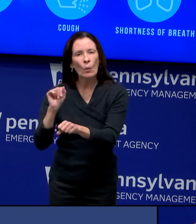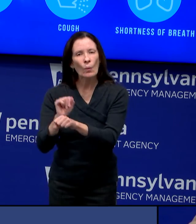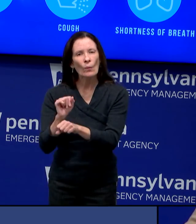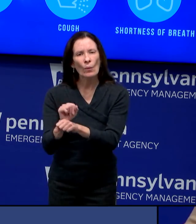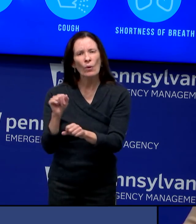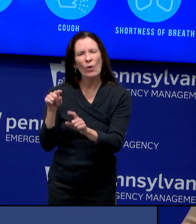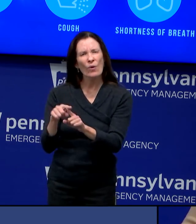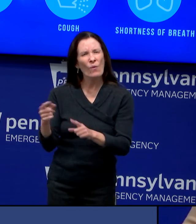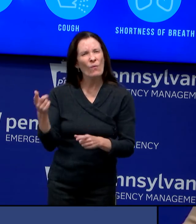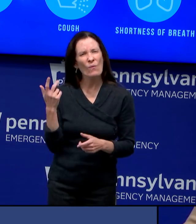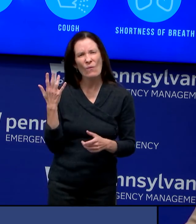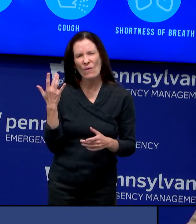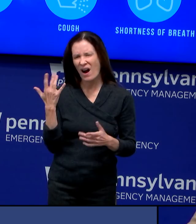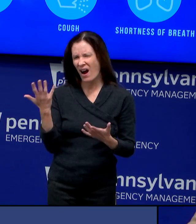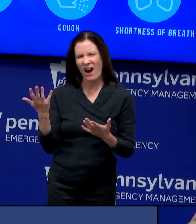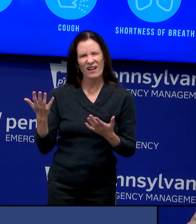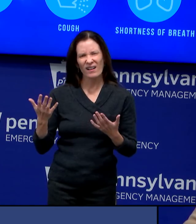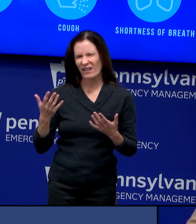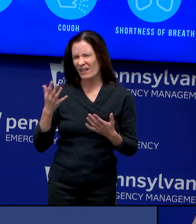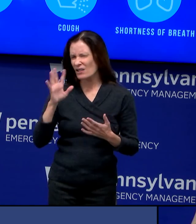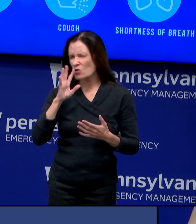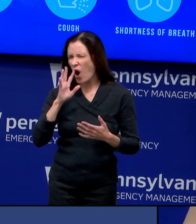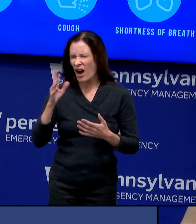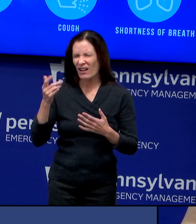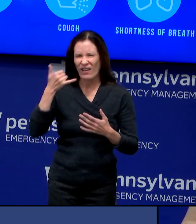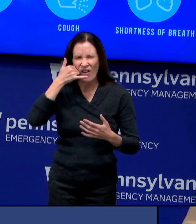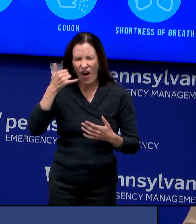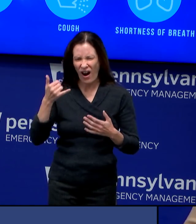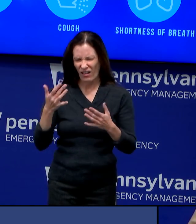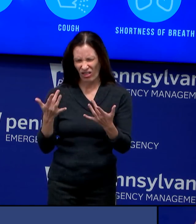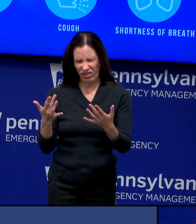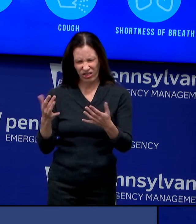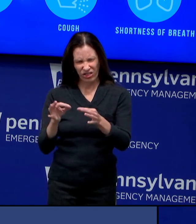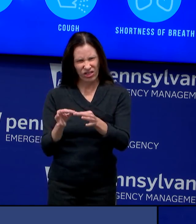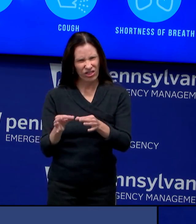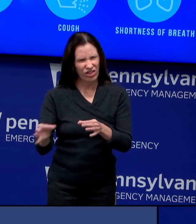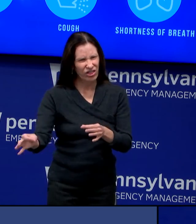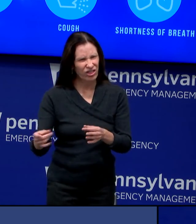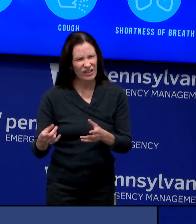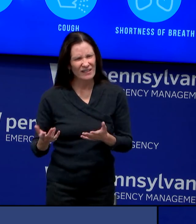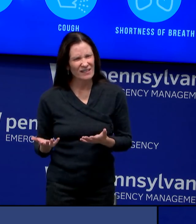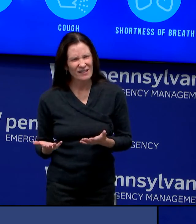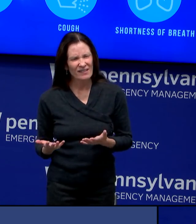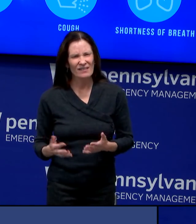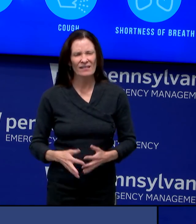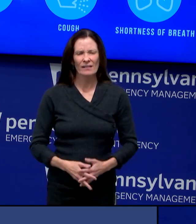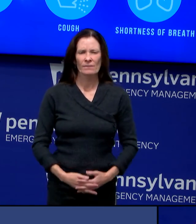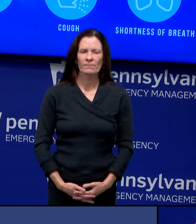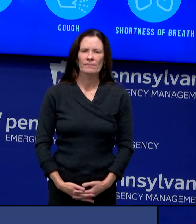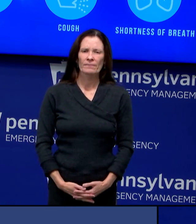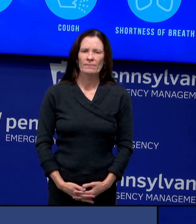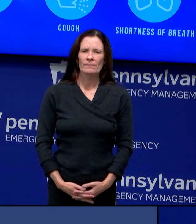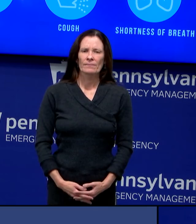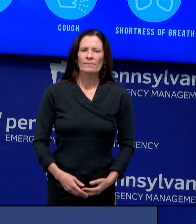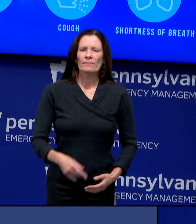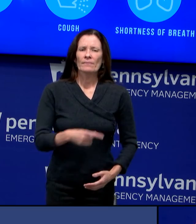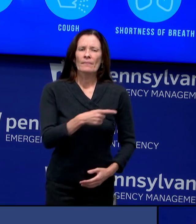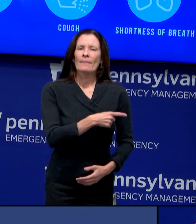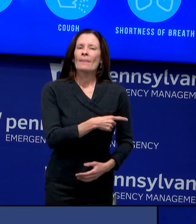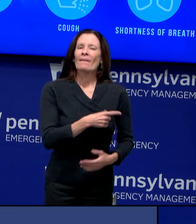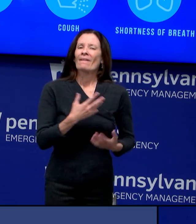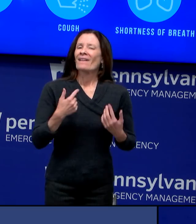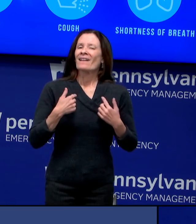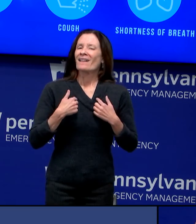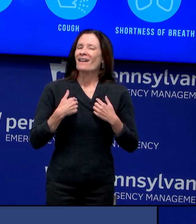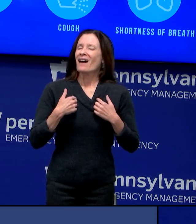we understand the different nuances of this problem. So I'll be making some individual outreaches, but we're going to wait till next week